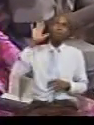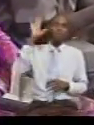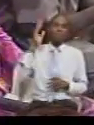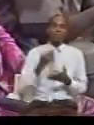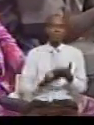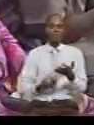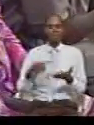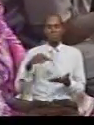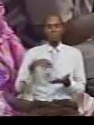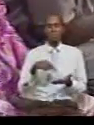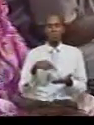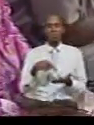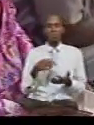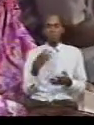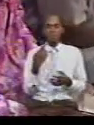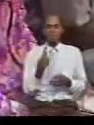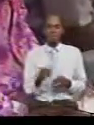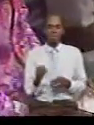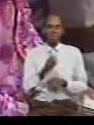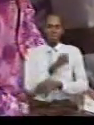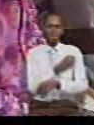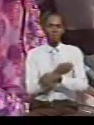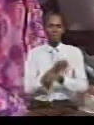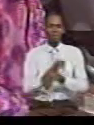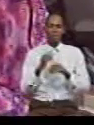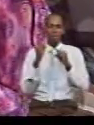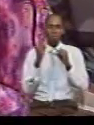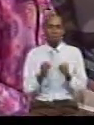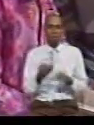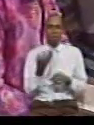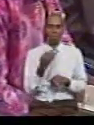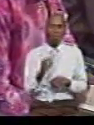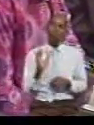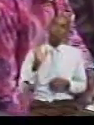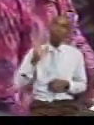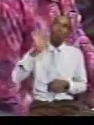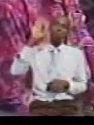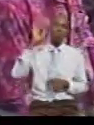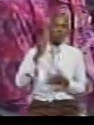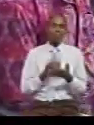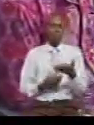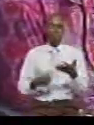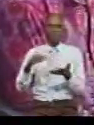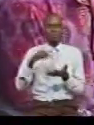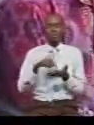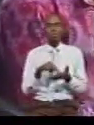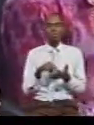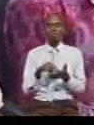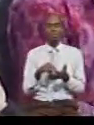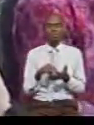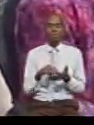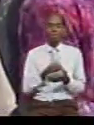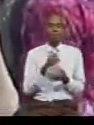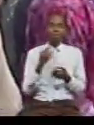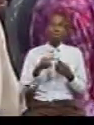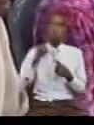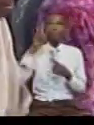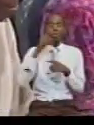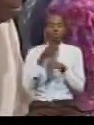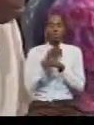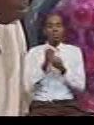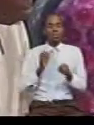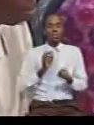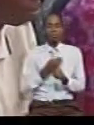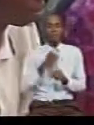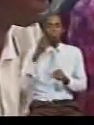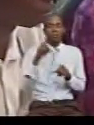resurrection. The strengthening power of his resurrection. When he saves us, he